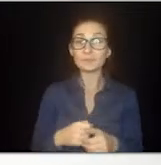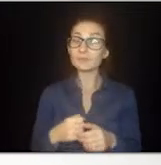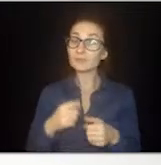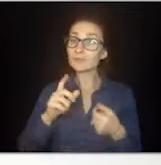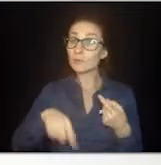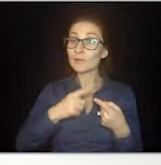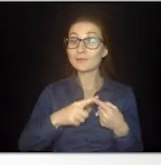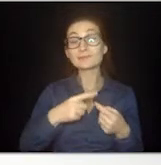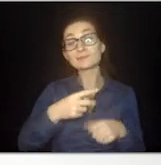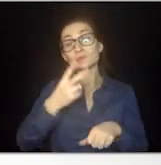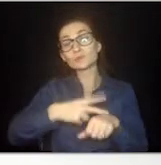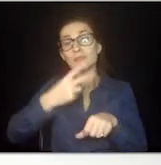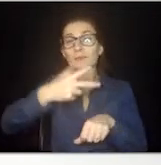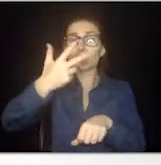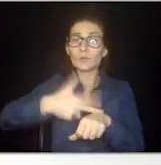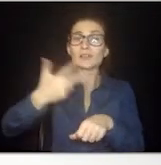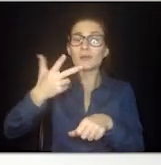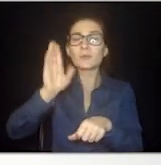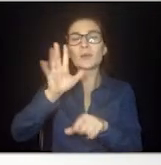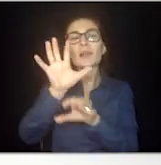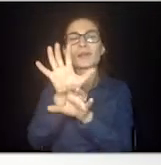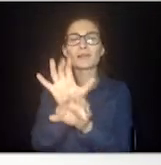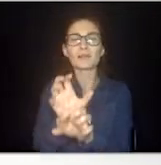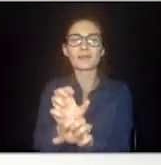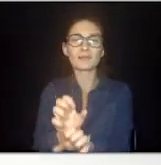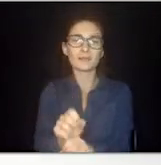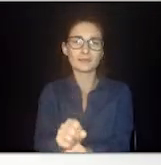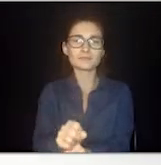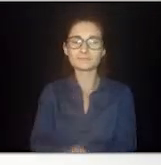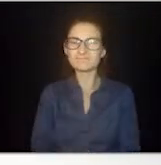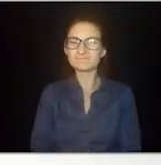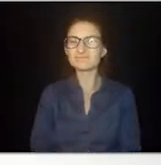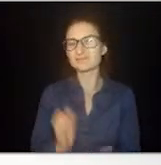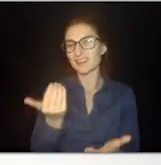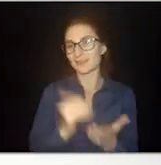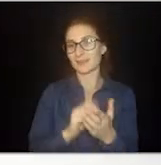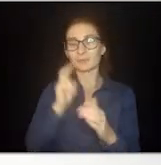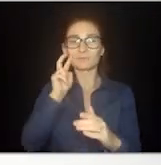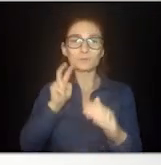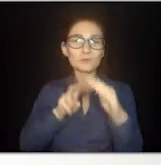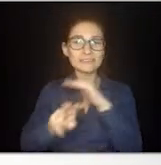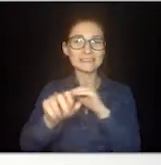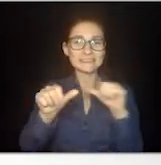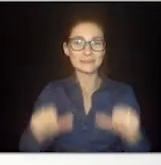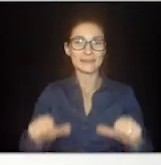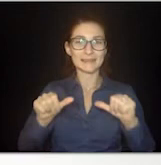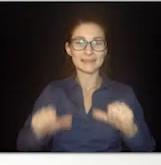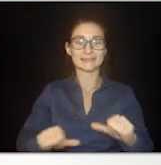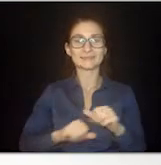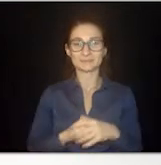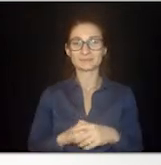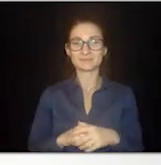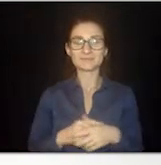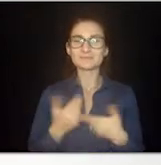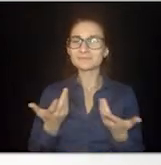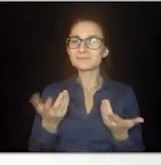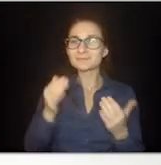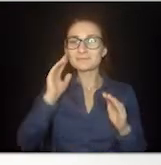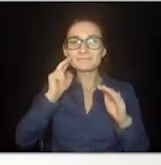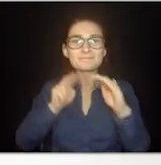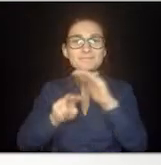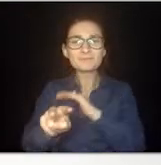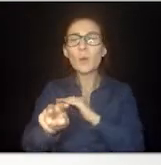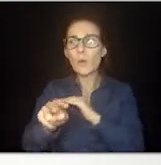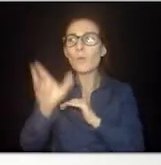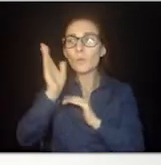or 3 times, then they're like, oh, okay. Again, predictability. I know they're going to do this